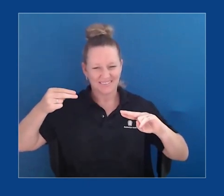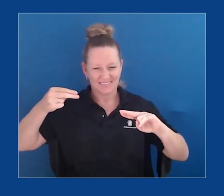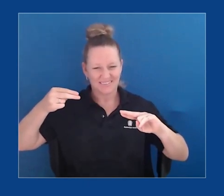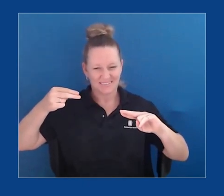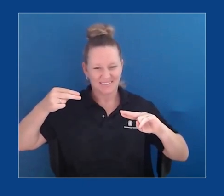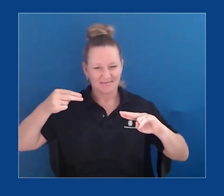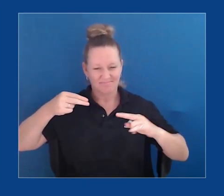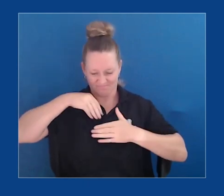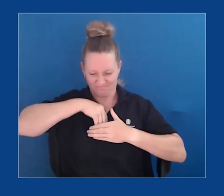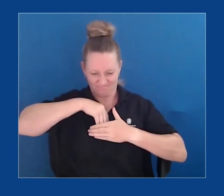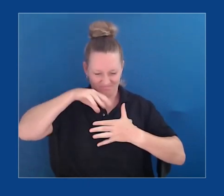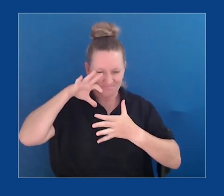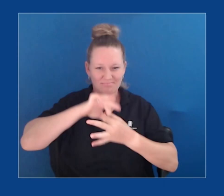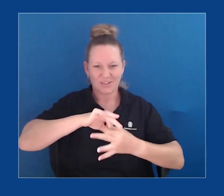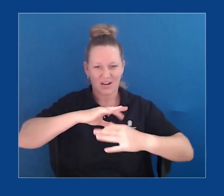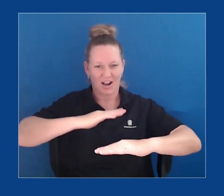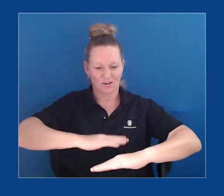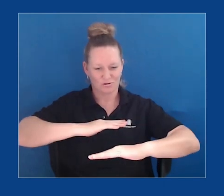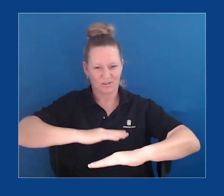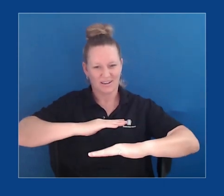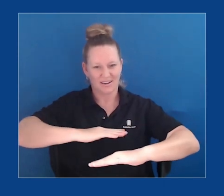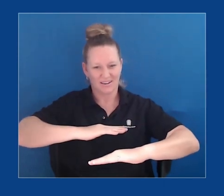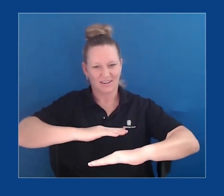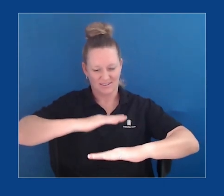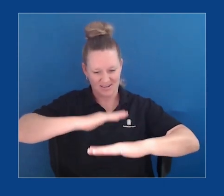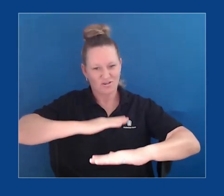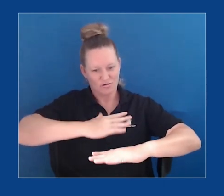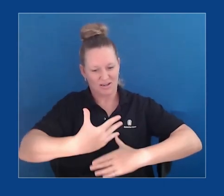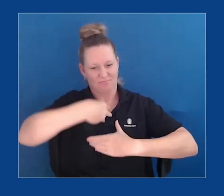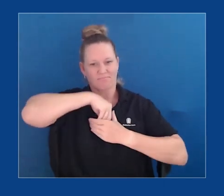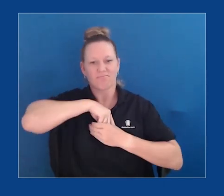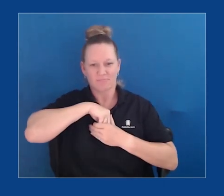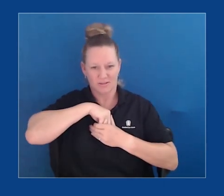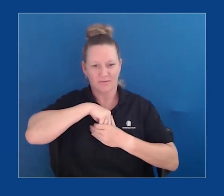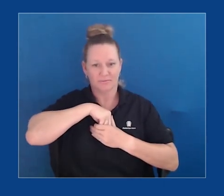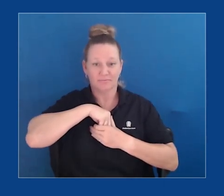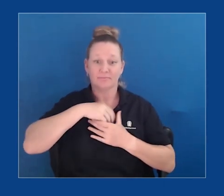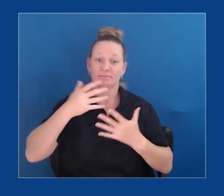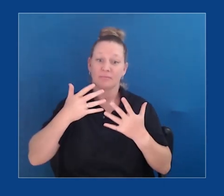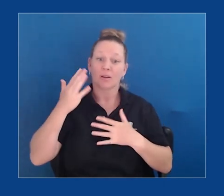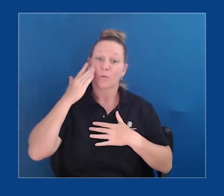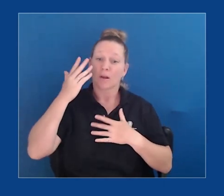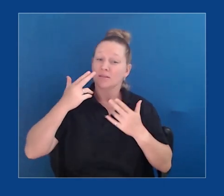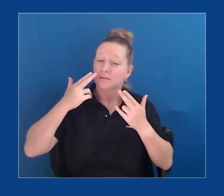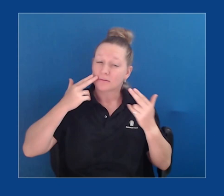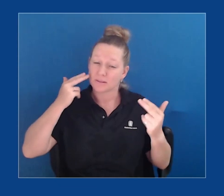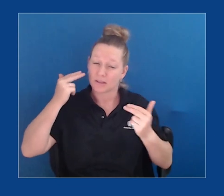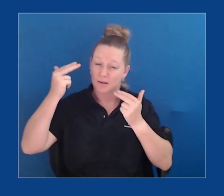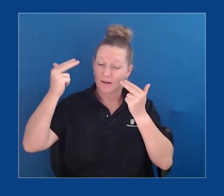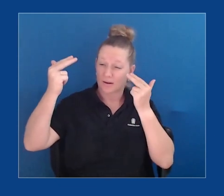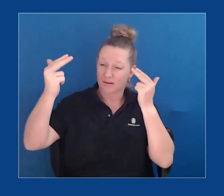we're part of the country, and the country's part of us. And so when we sing out to country, yo,